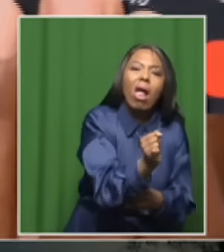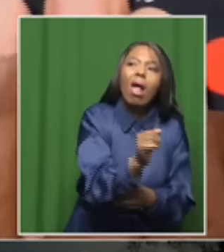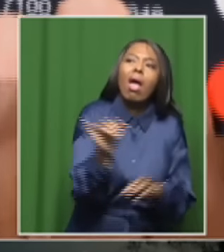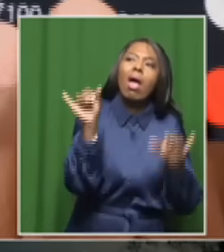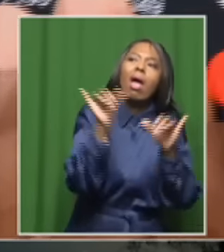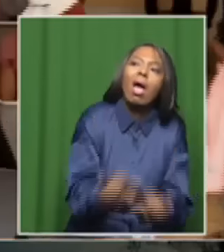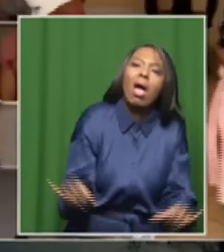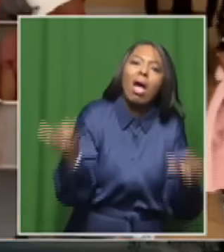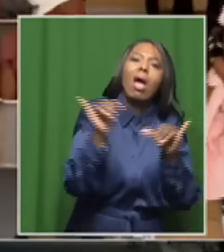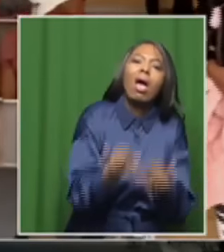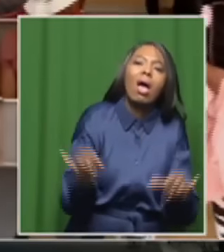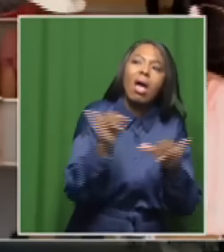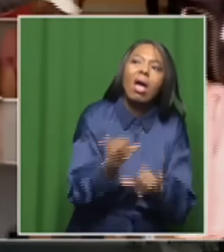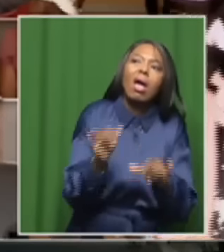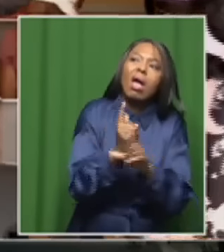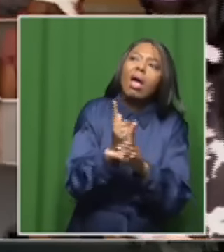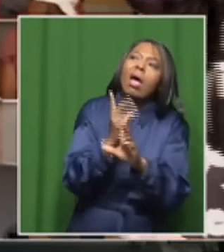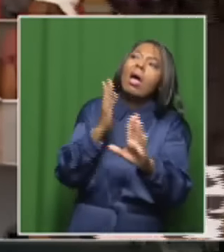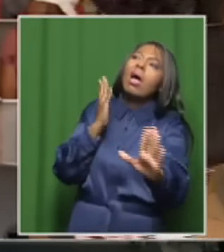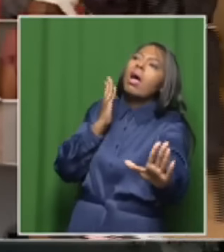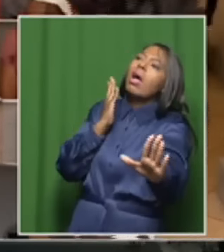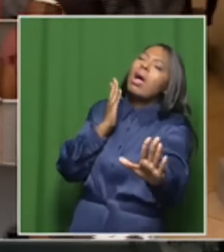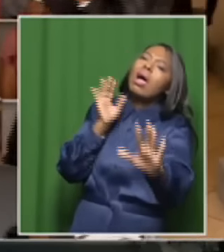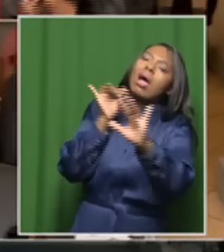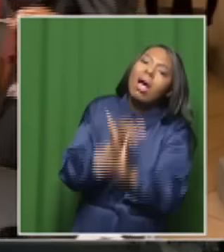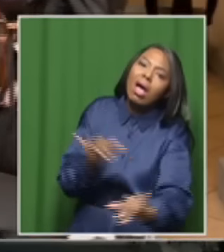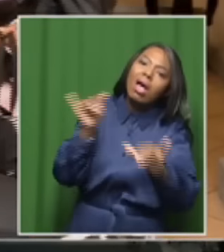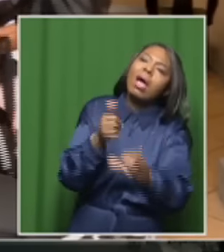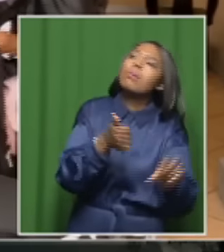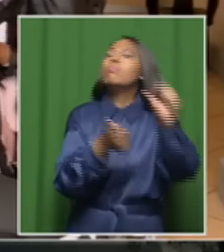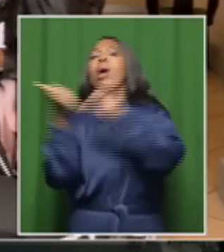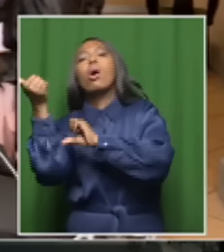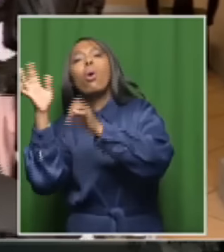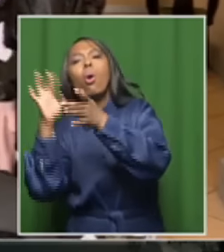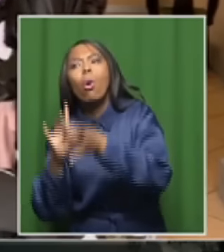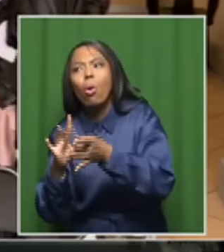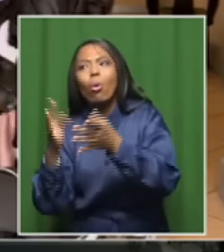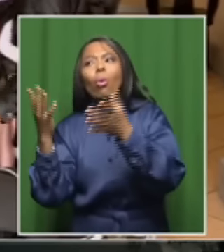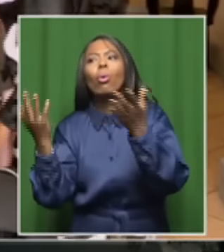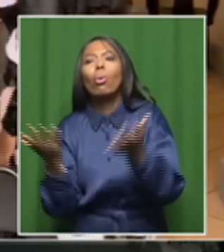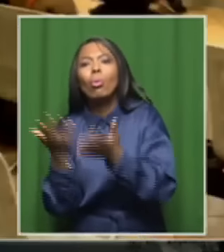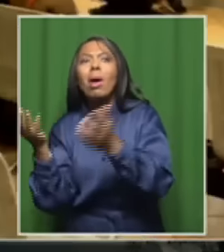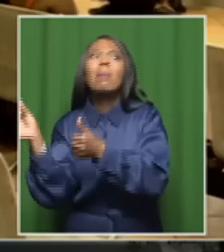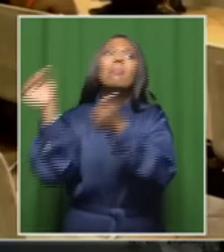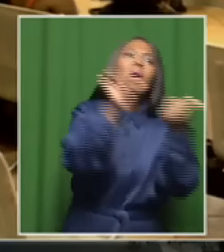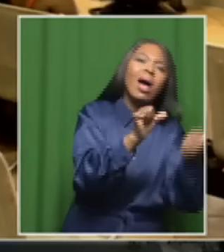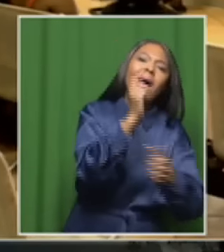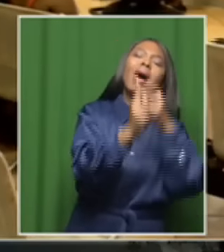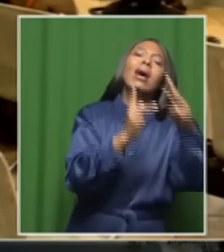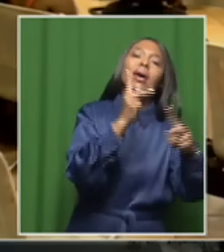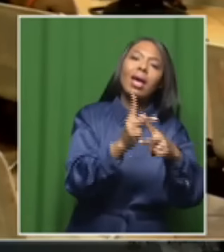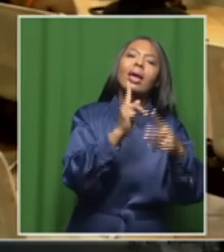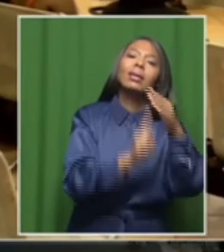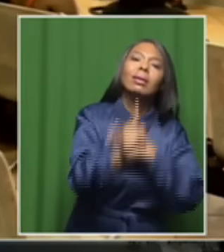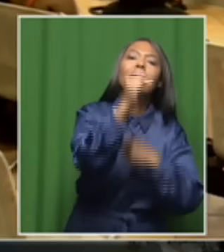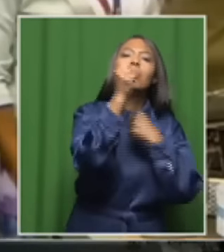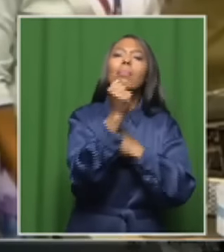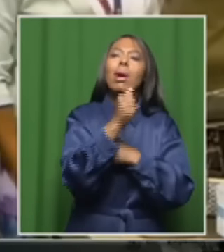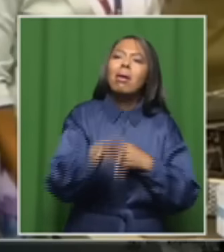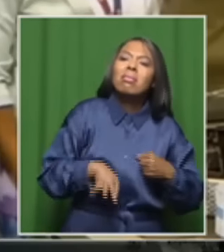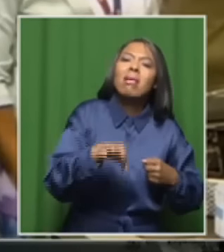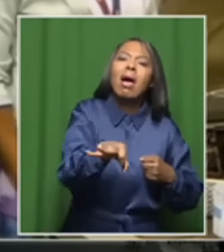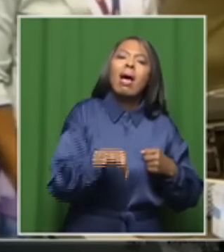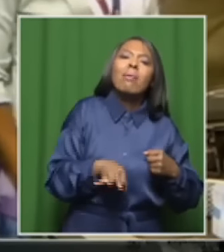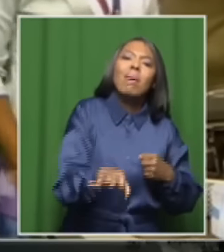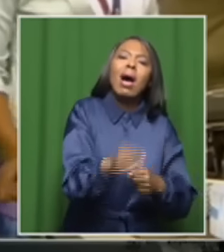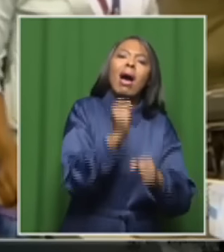back home and only to return the following day, having spent the money that they do not have. So that is why I'm saying